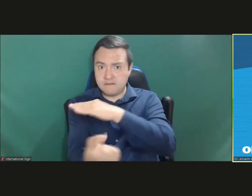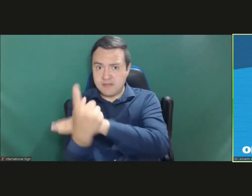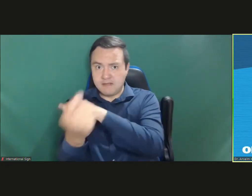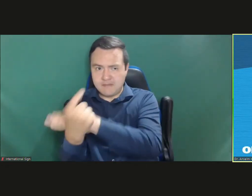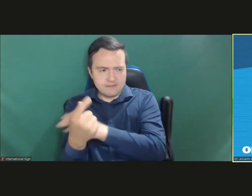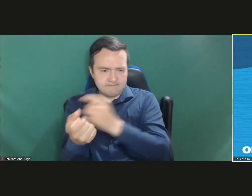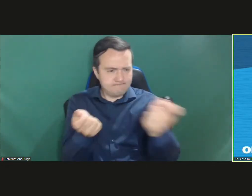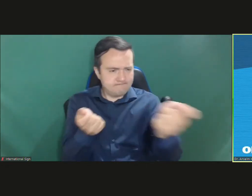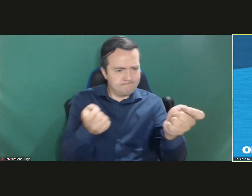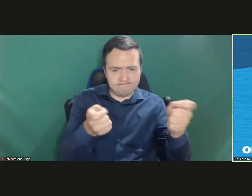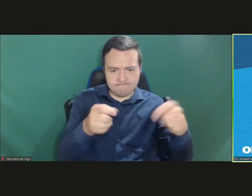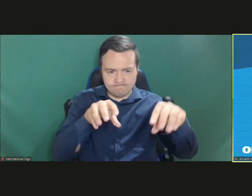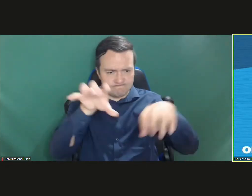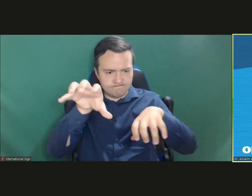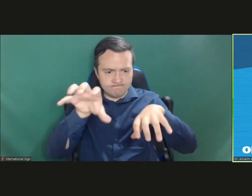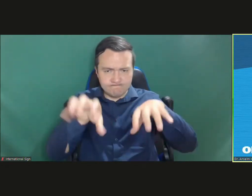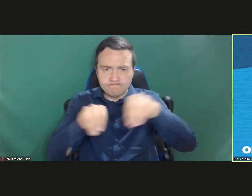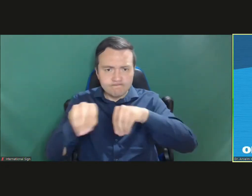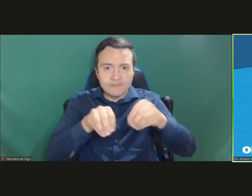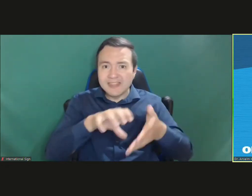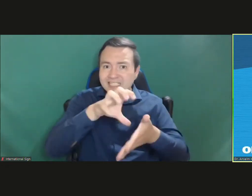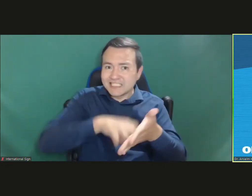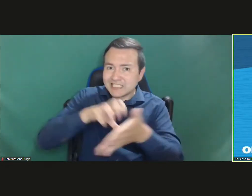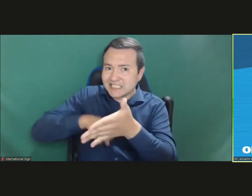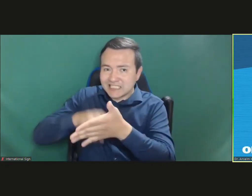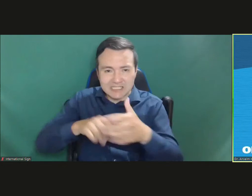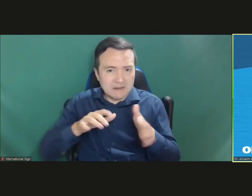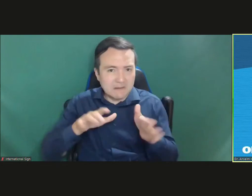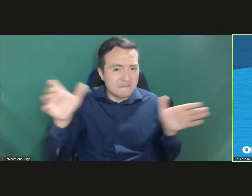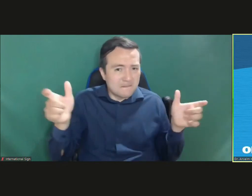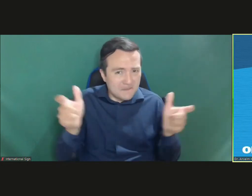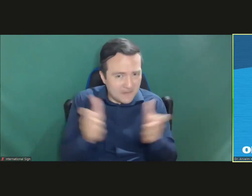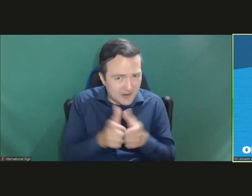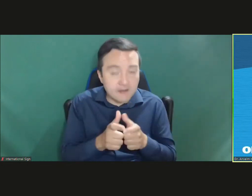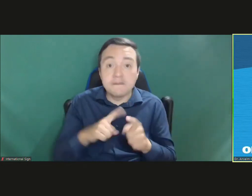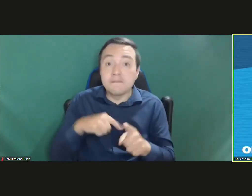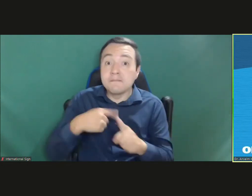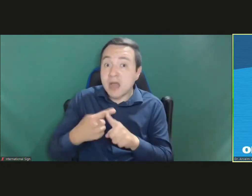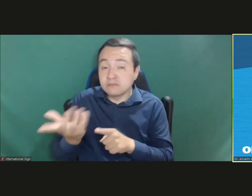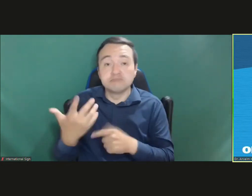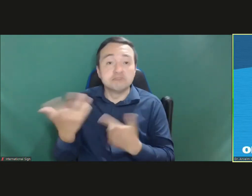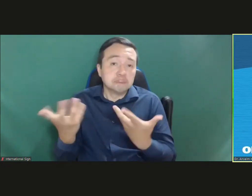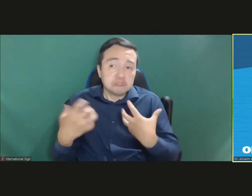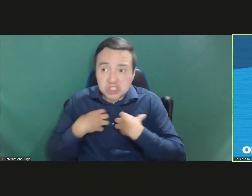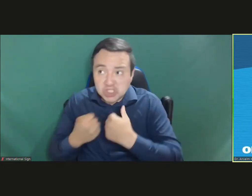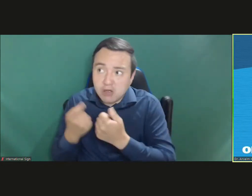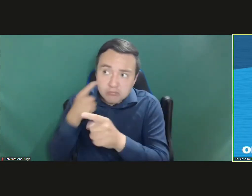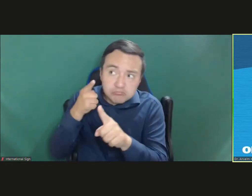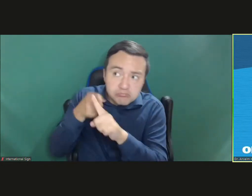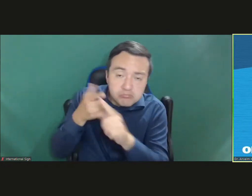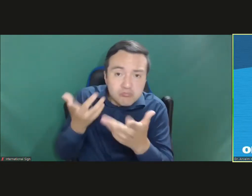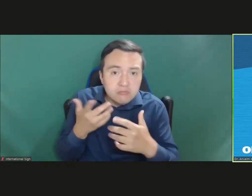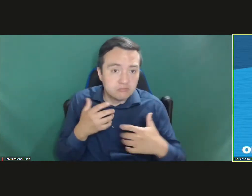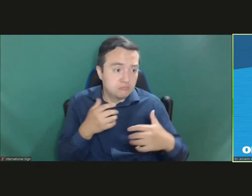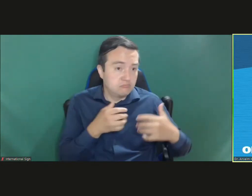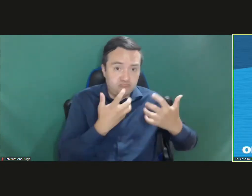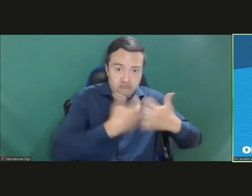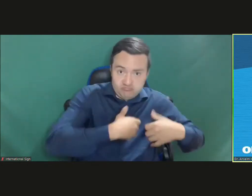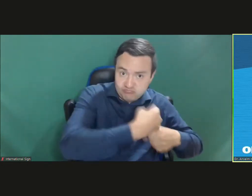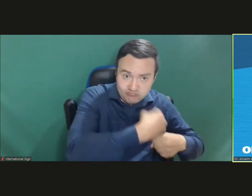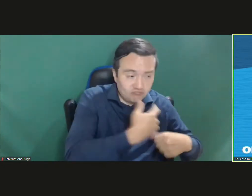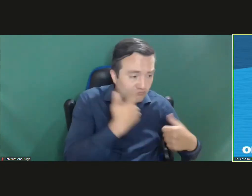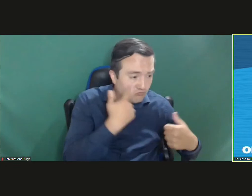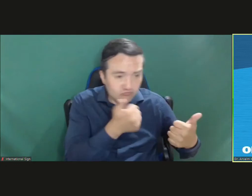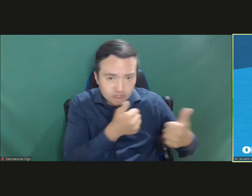interference. We'll also hear about country experiences from Suriname and Mexico in strengthening prevention and control